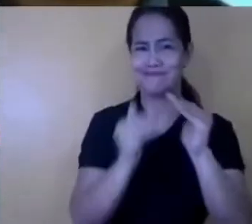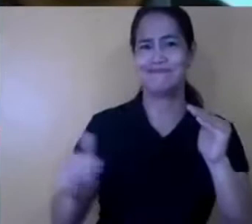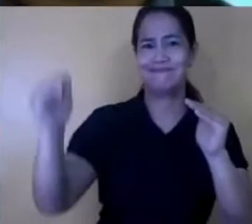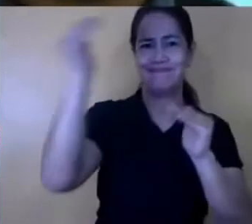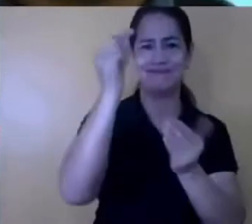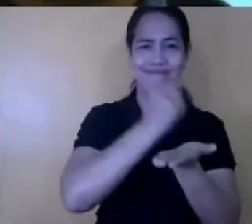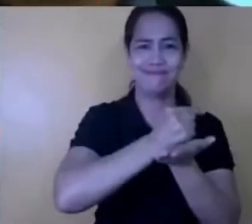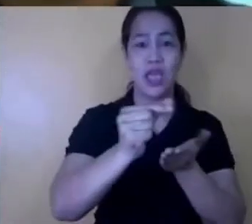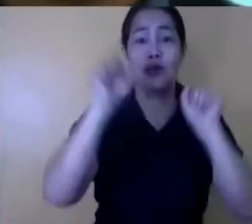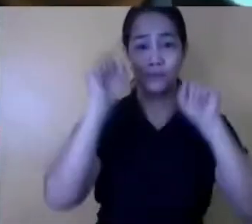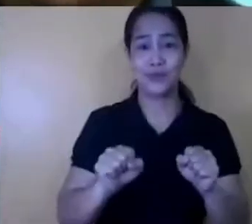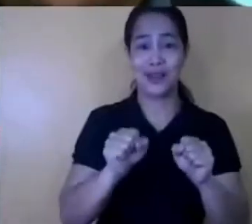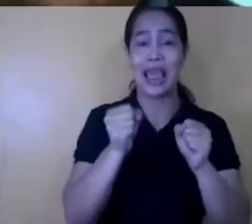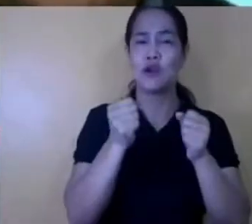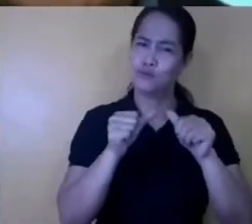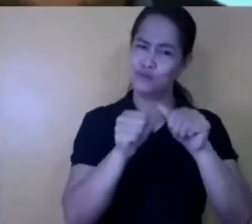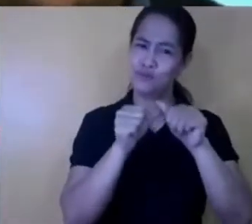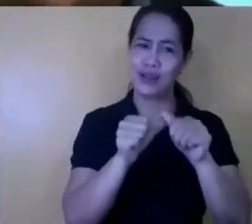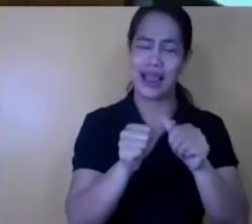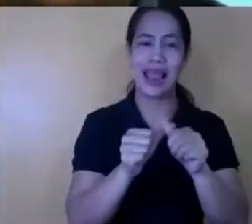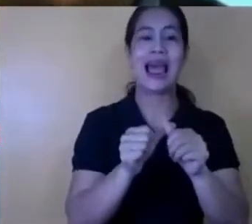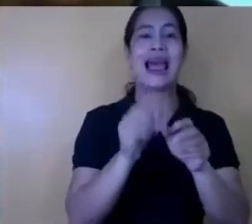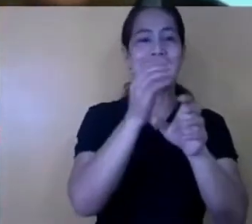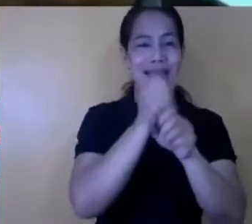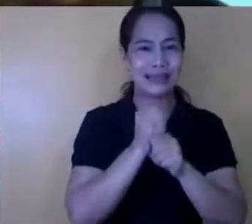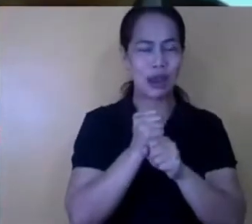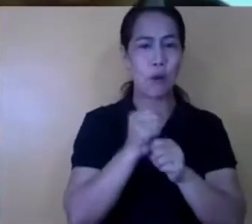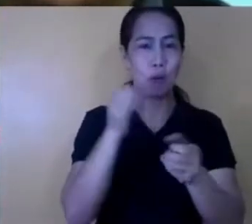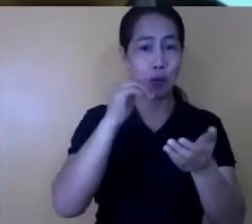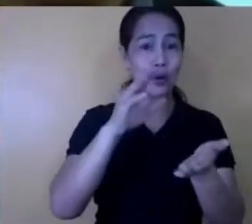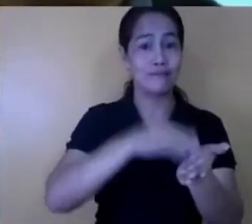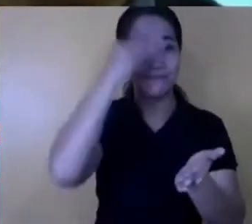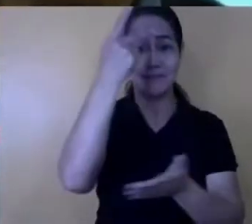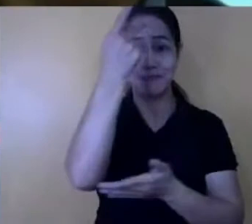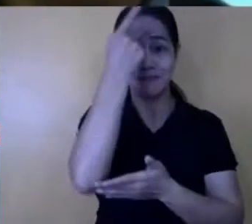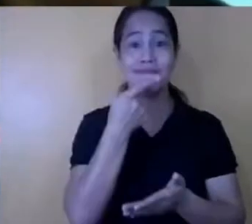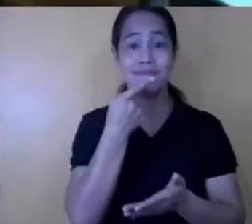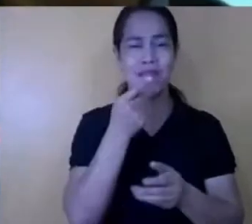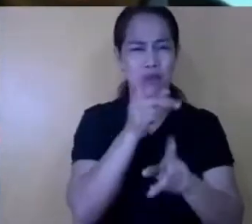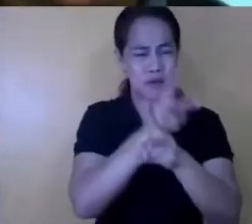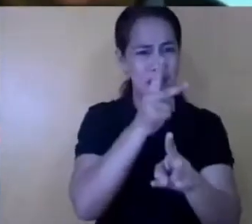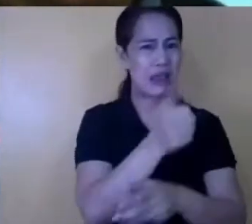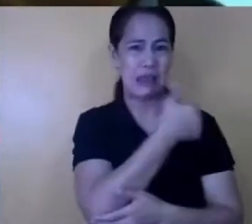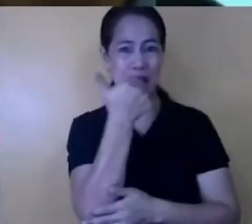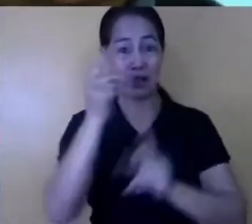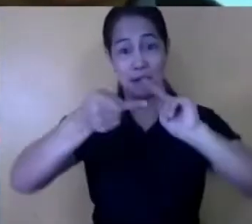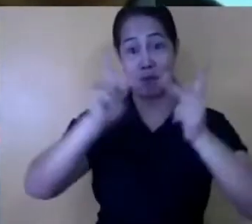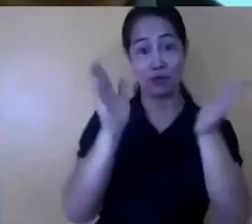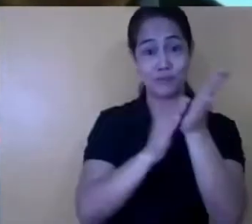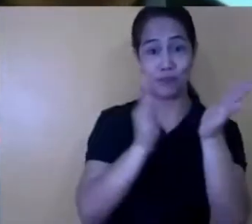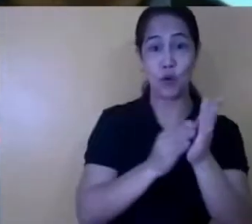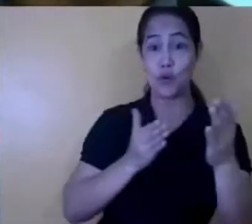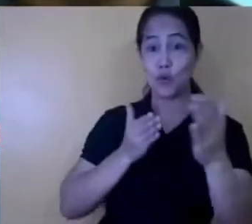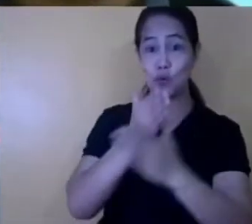to sustain engagement with the learners, parents, guardians, and other stakeholders through